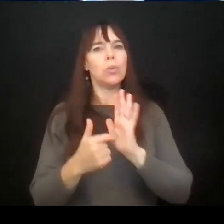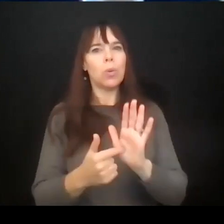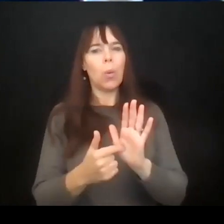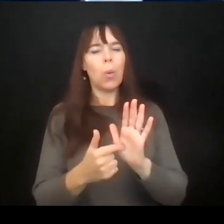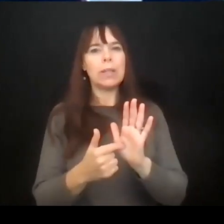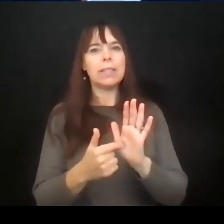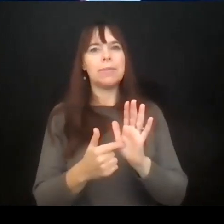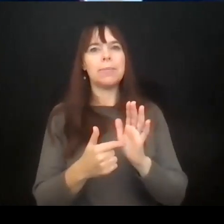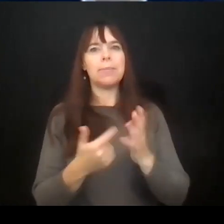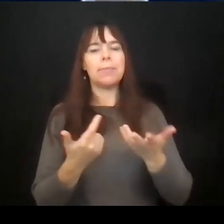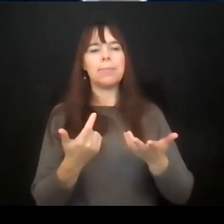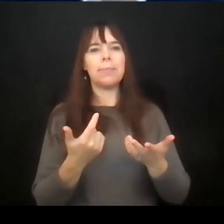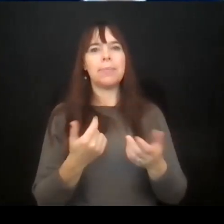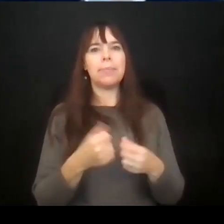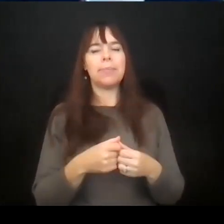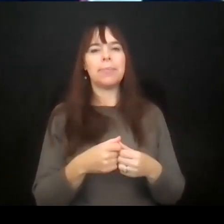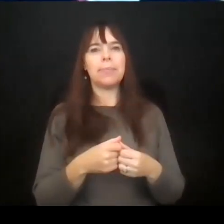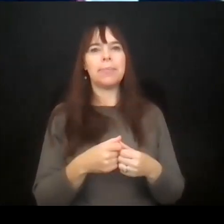signifies